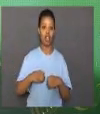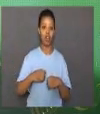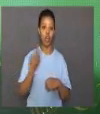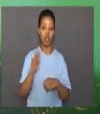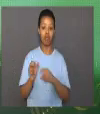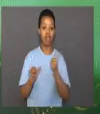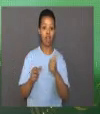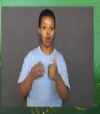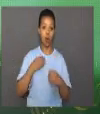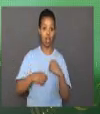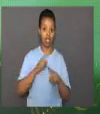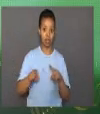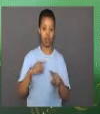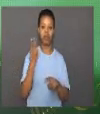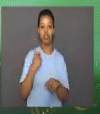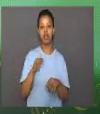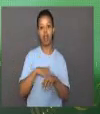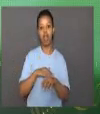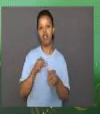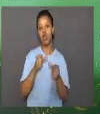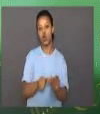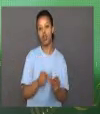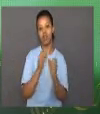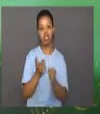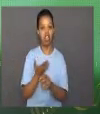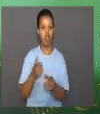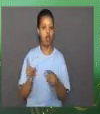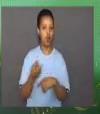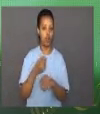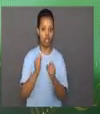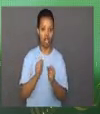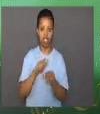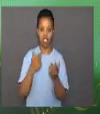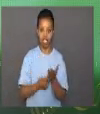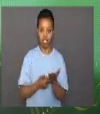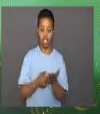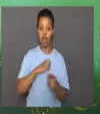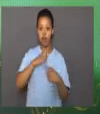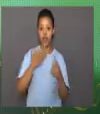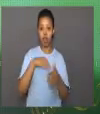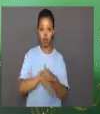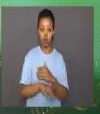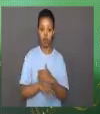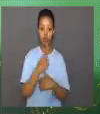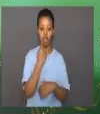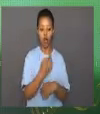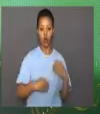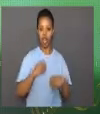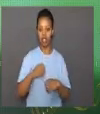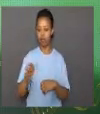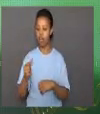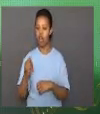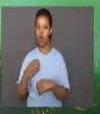another. Within an ecosystem, organisms are codependent on one